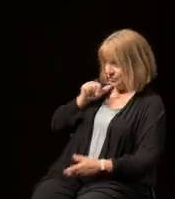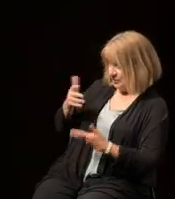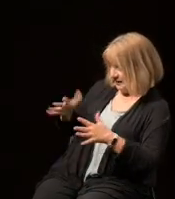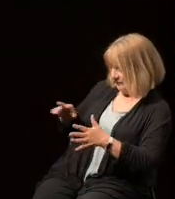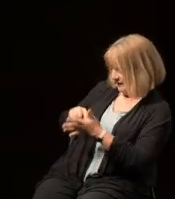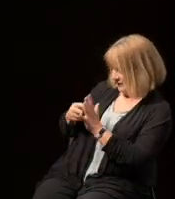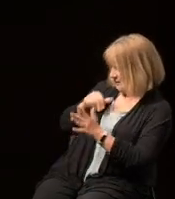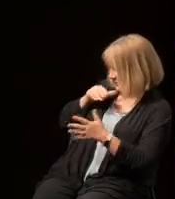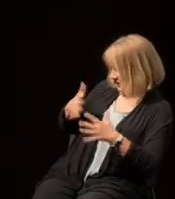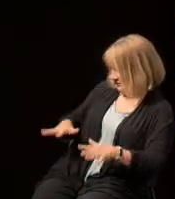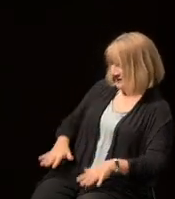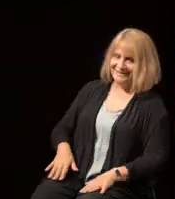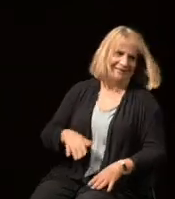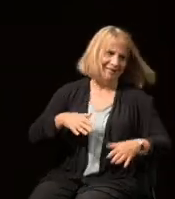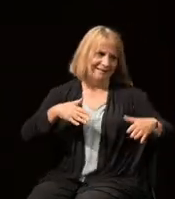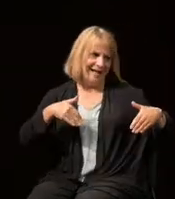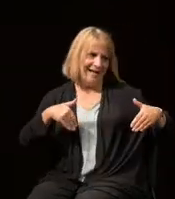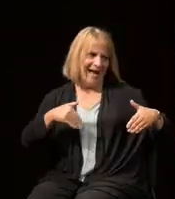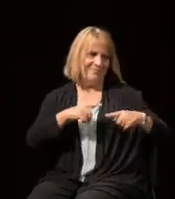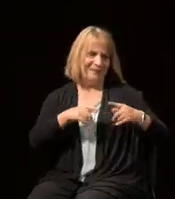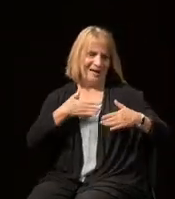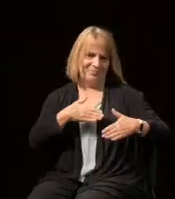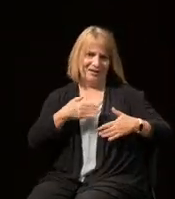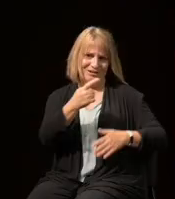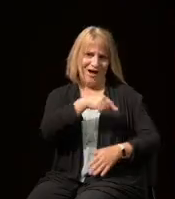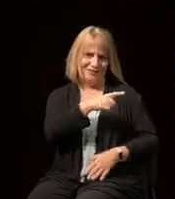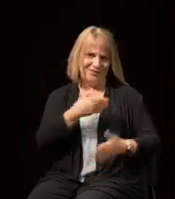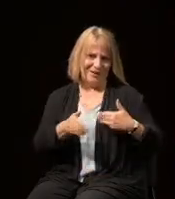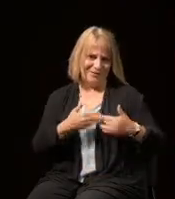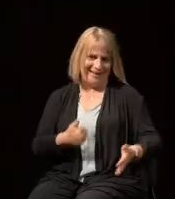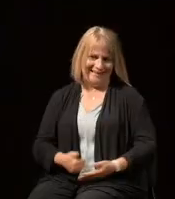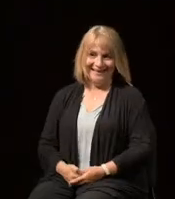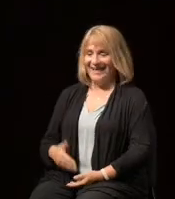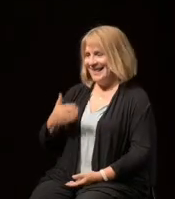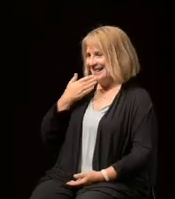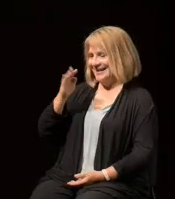We're not quite done, but I appreciate you all very, very much.